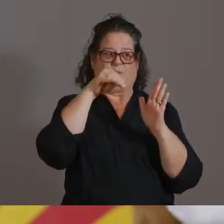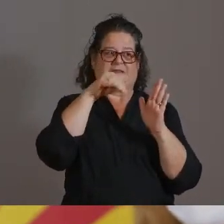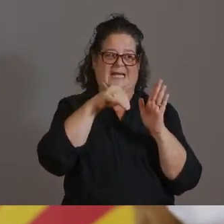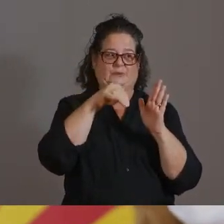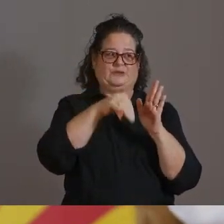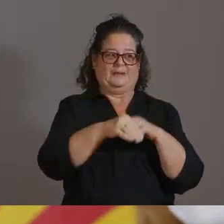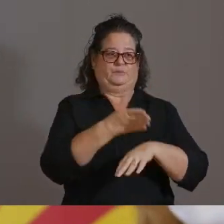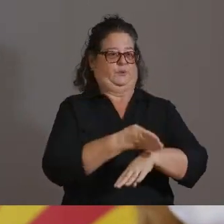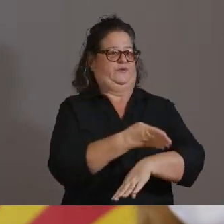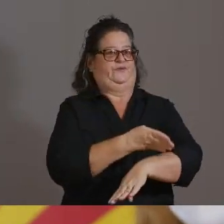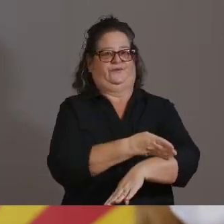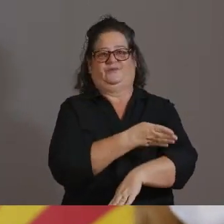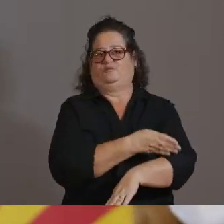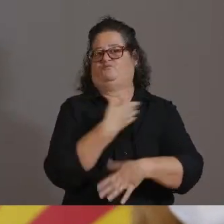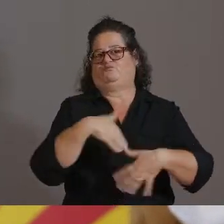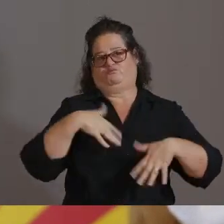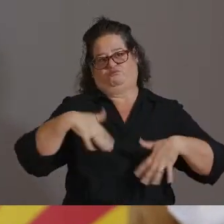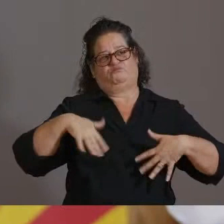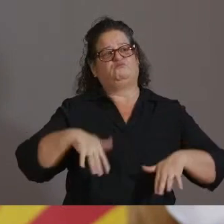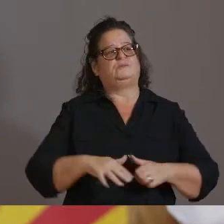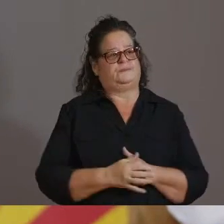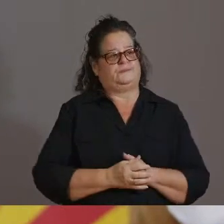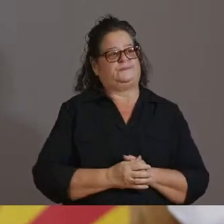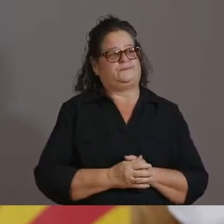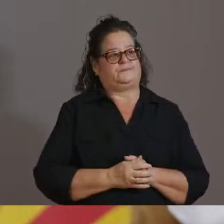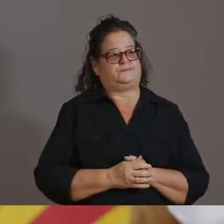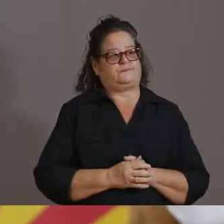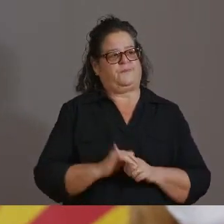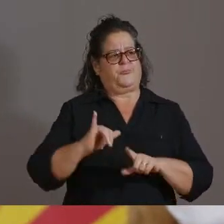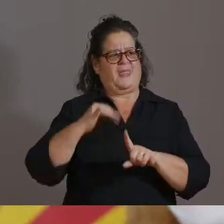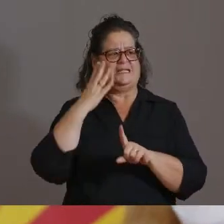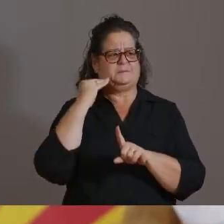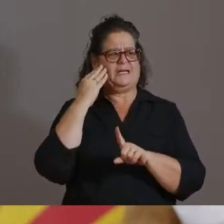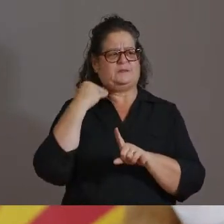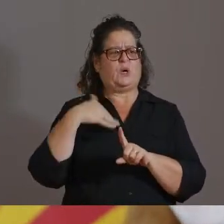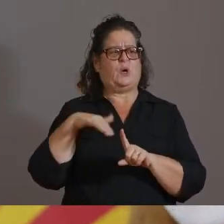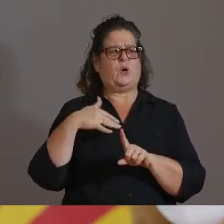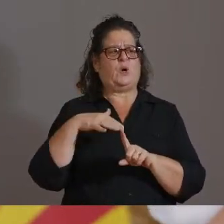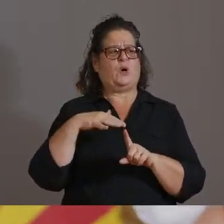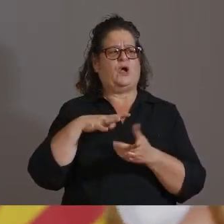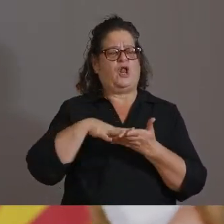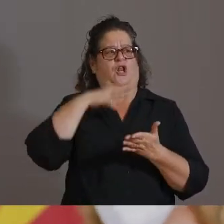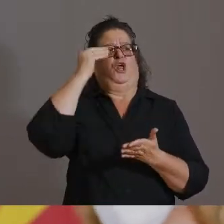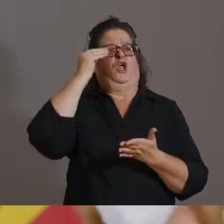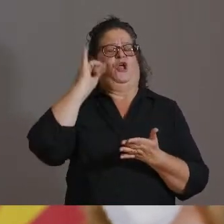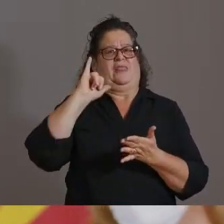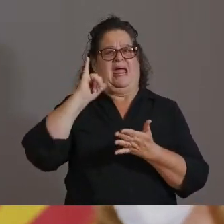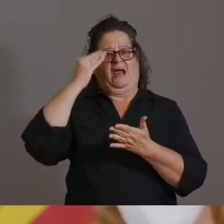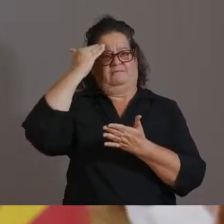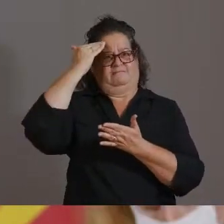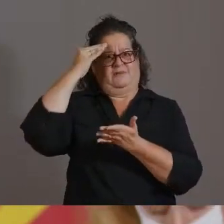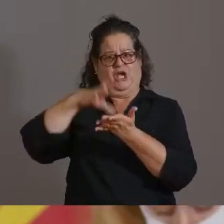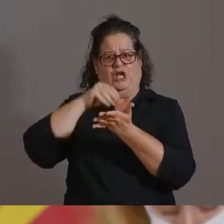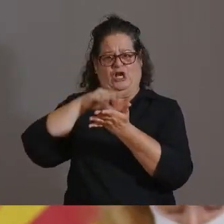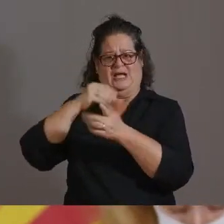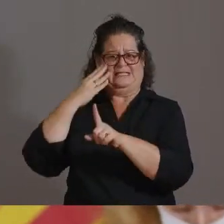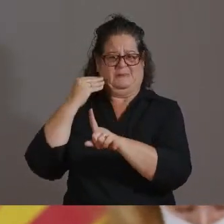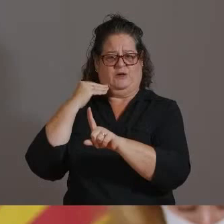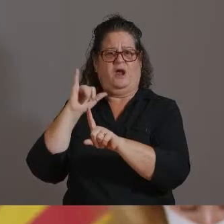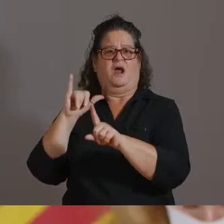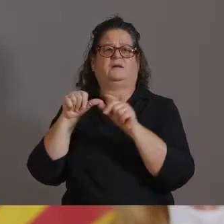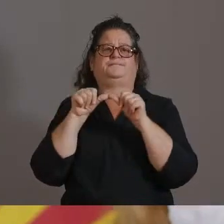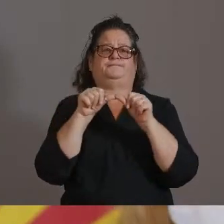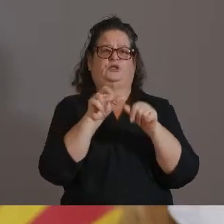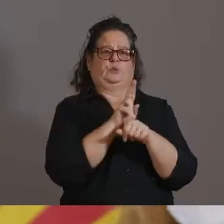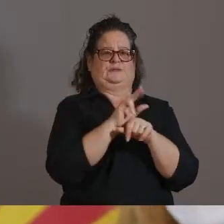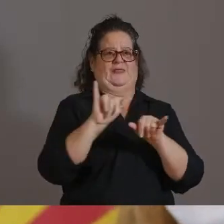the future, and like I said, it will be gradual. What kind of, I just want to ask though too, I mean, what kind of, staff